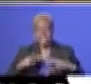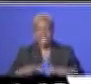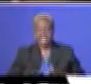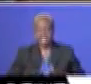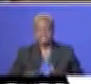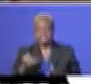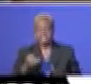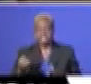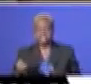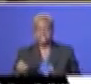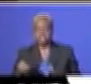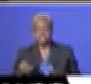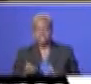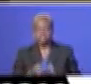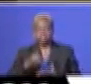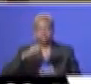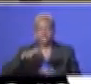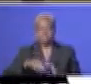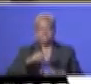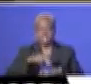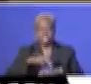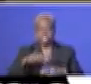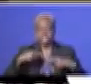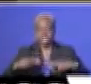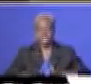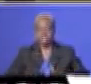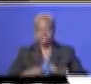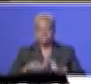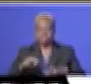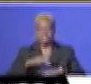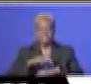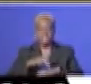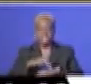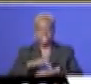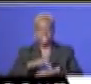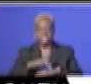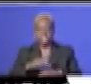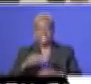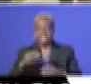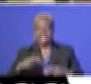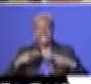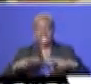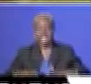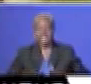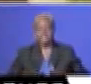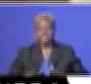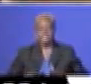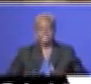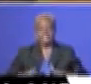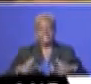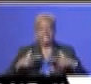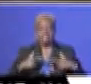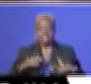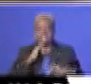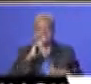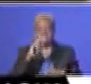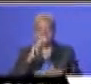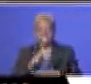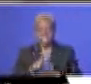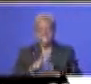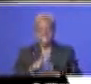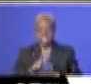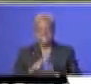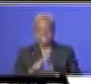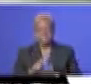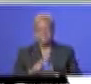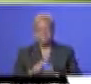slogan, the wealth of a nation is the health of a nation. If that's so, then healthy living can no longer be optional, but a necessity. A compelling